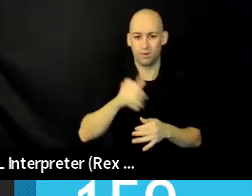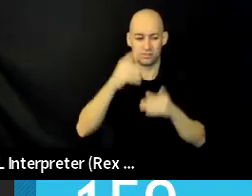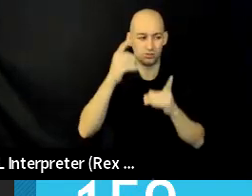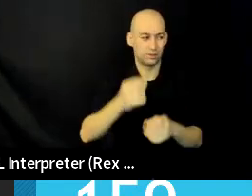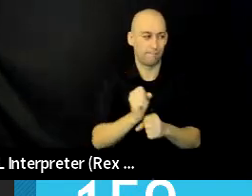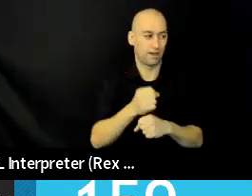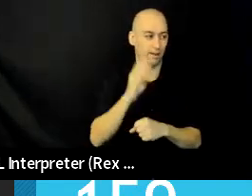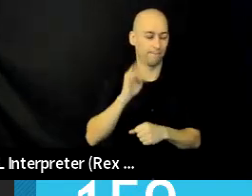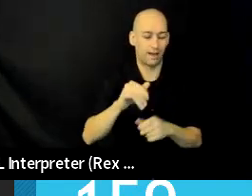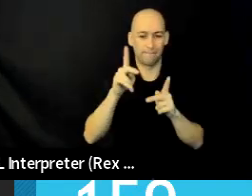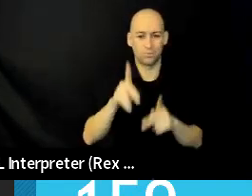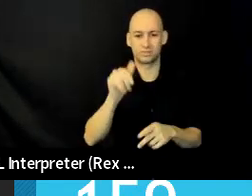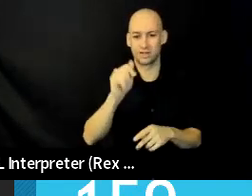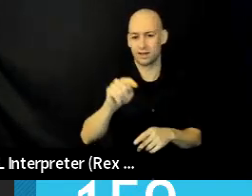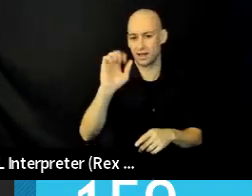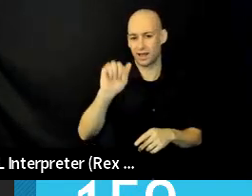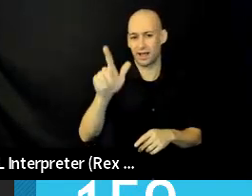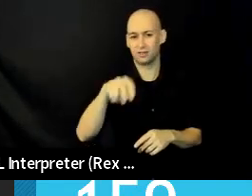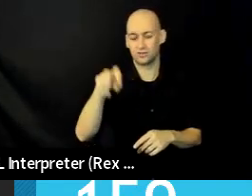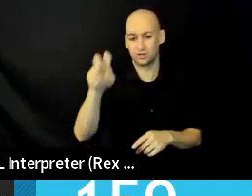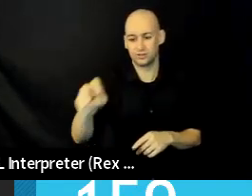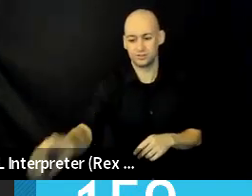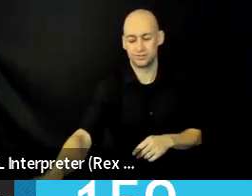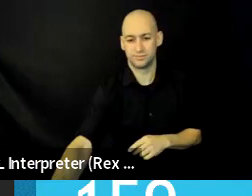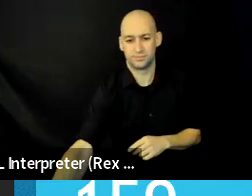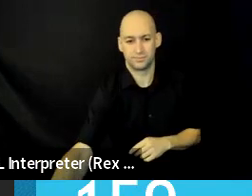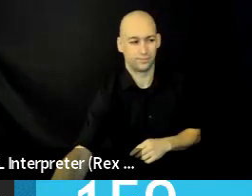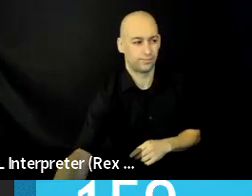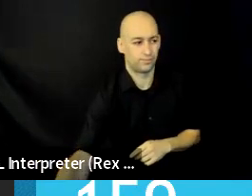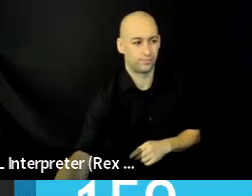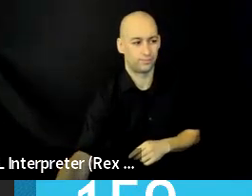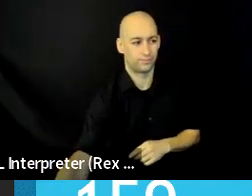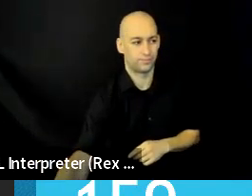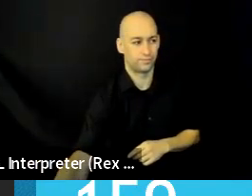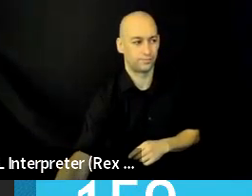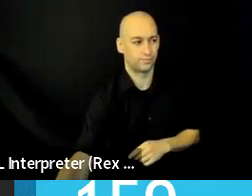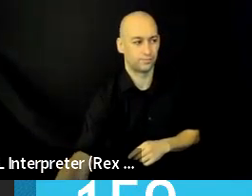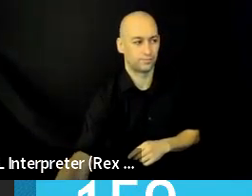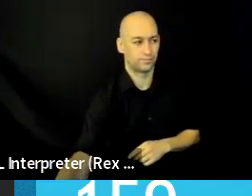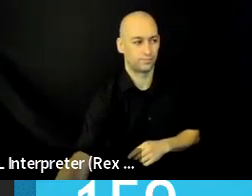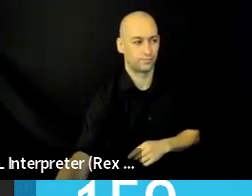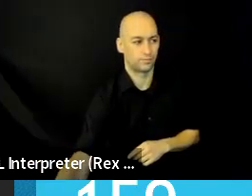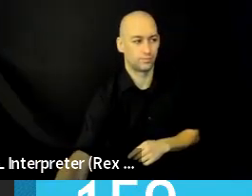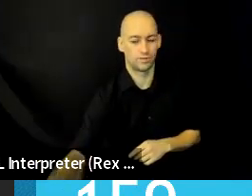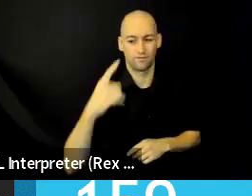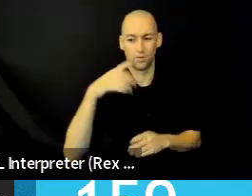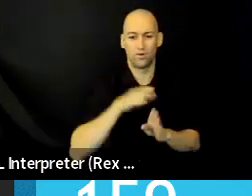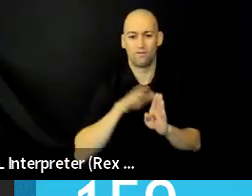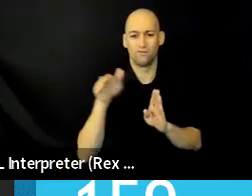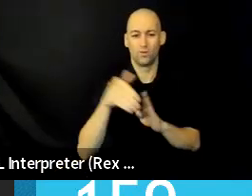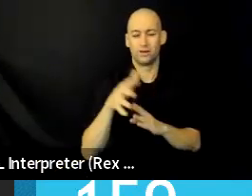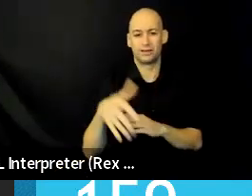at Caltrans, I don't know if it was District 5 or headquarters, in order to avoid taking that fifth